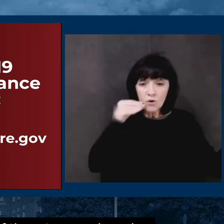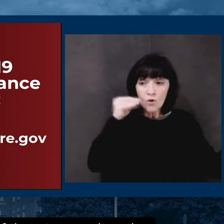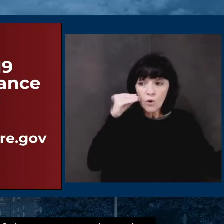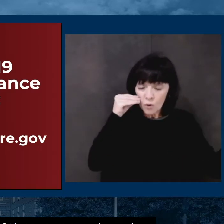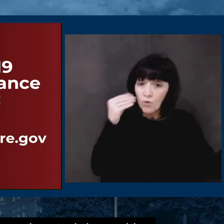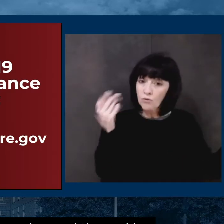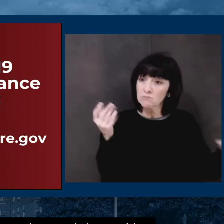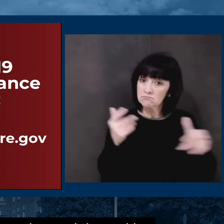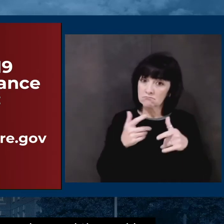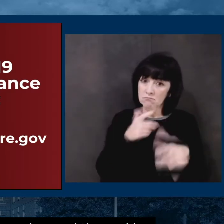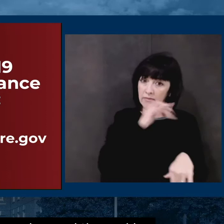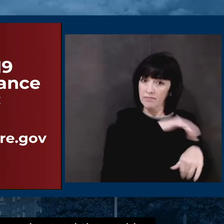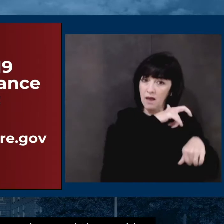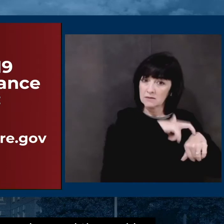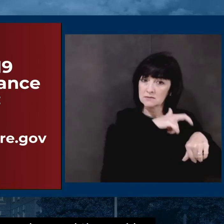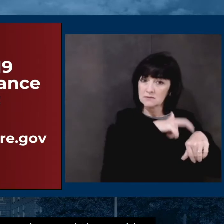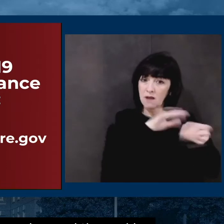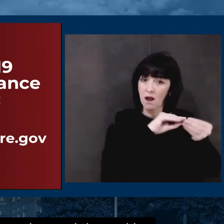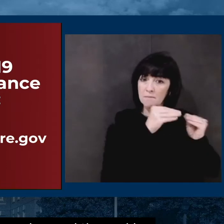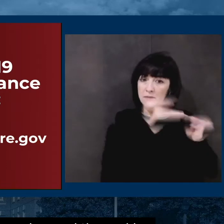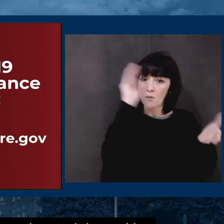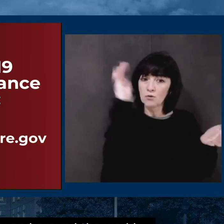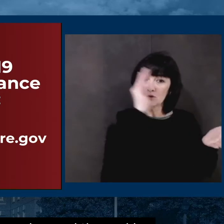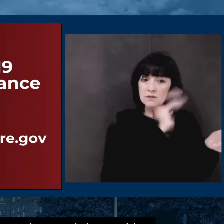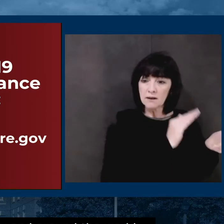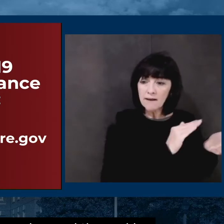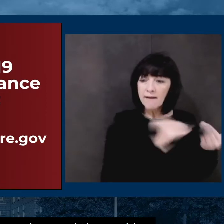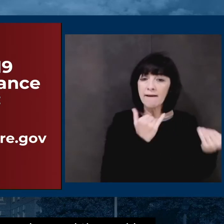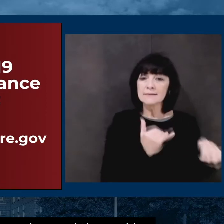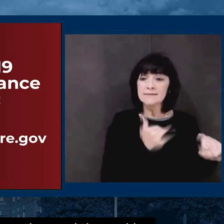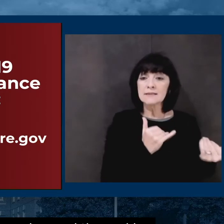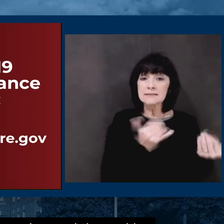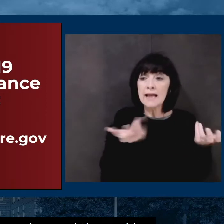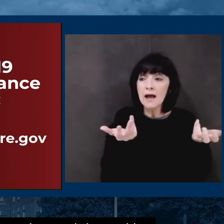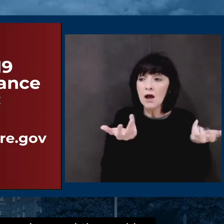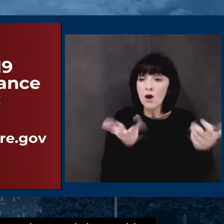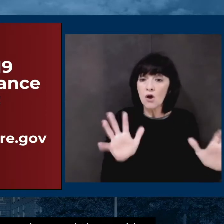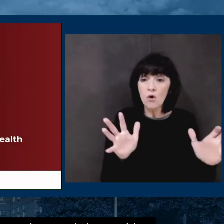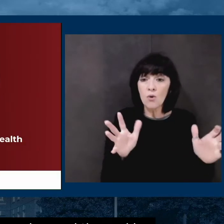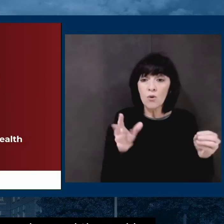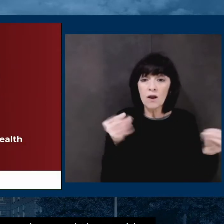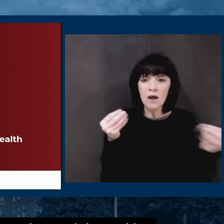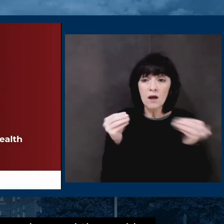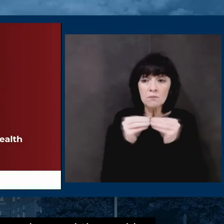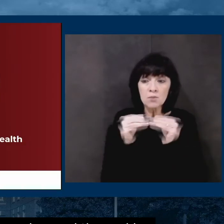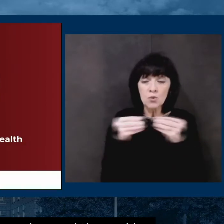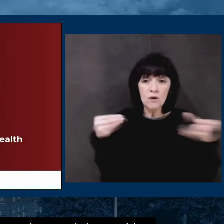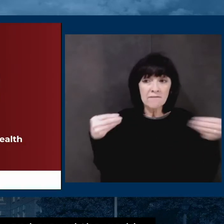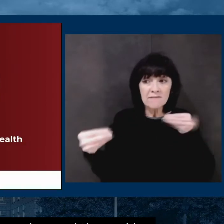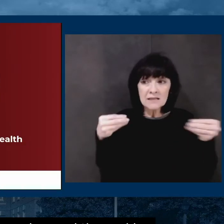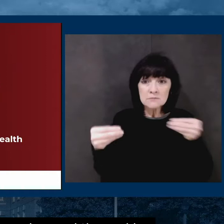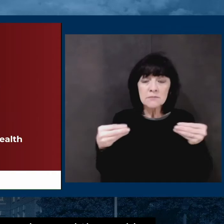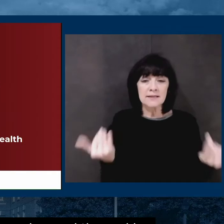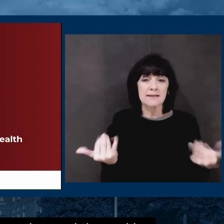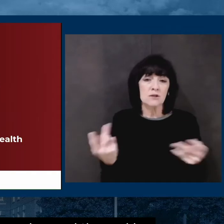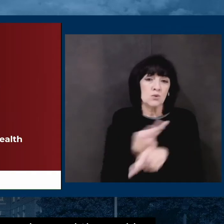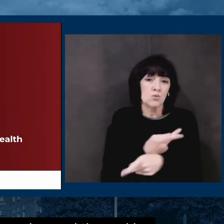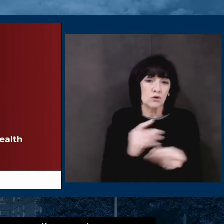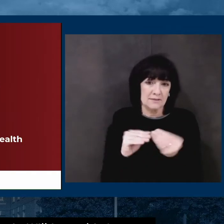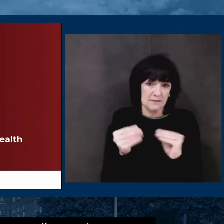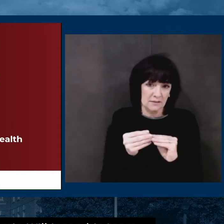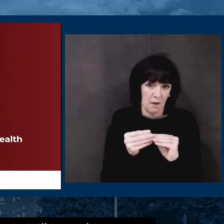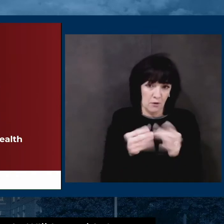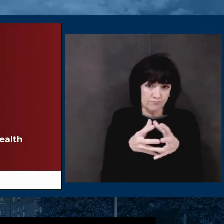restrictions and Jamie and his team's enforcement of those. Next up, we have Dr. Rick